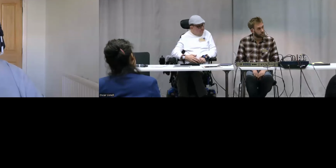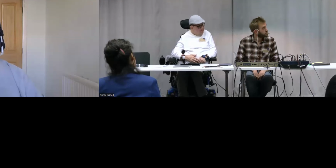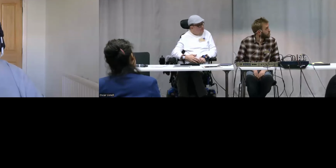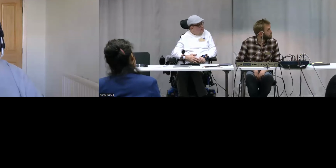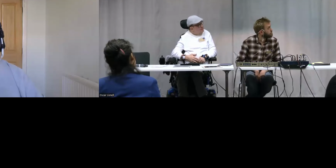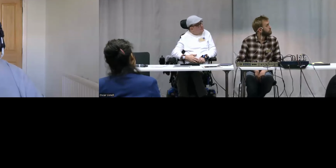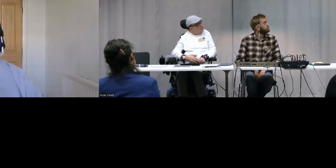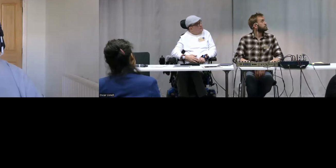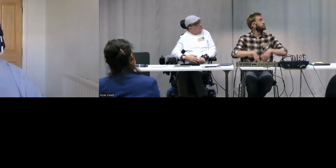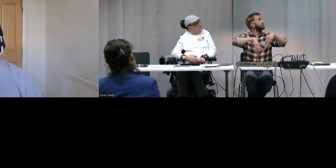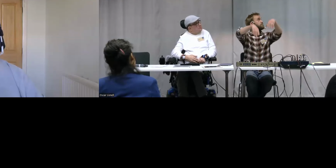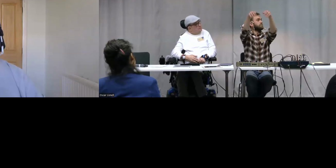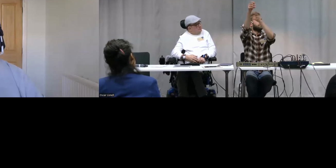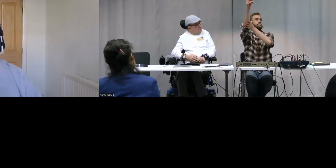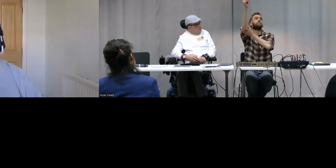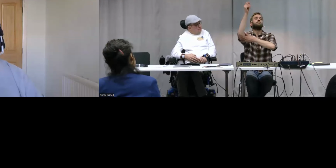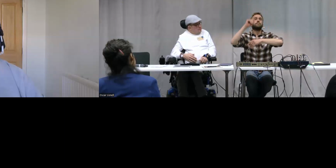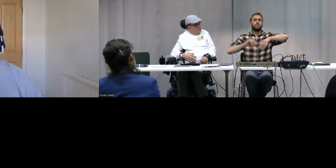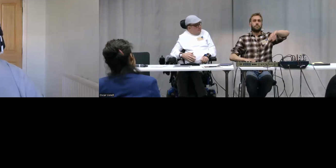the Clarence Chant.